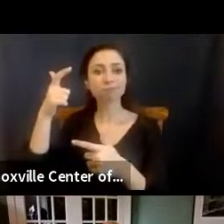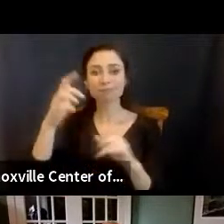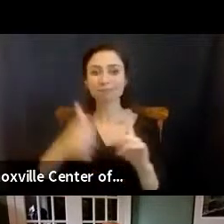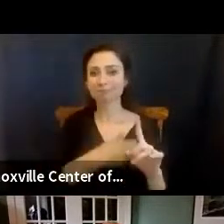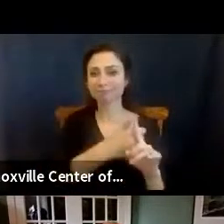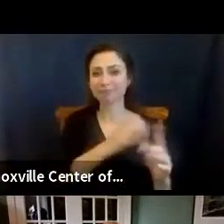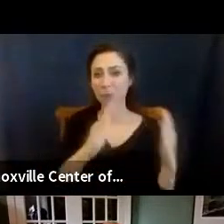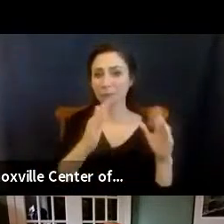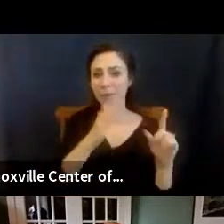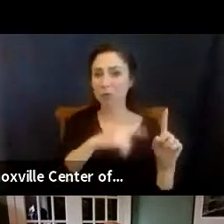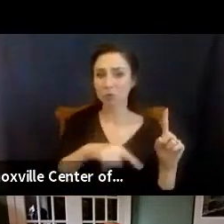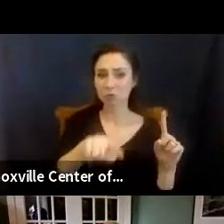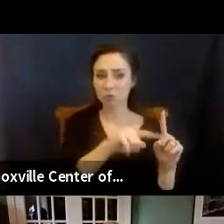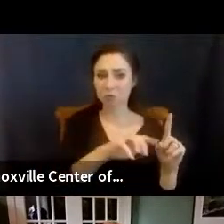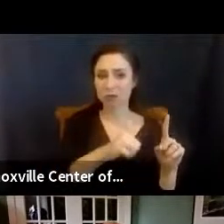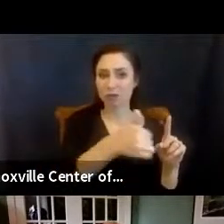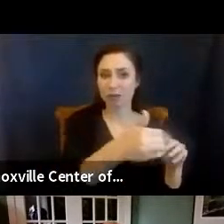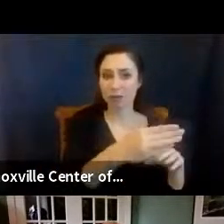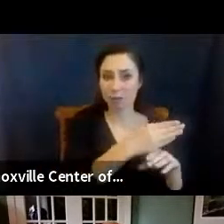businesses in town.